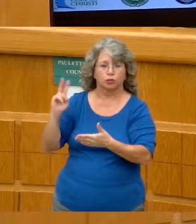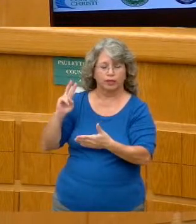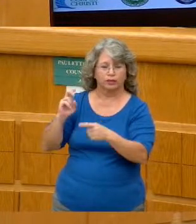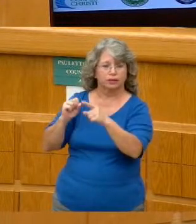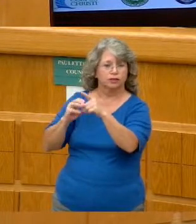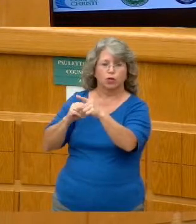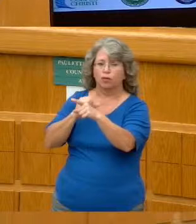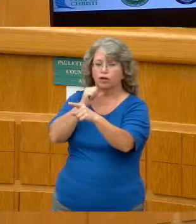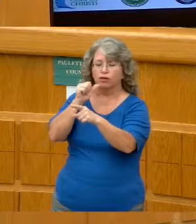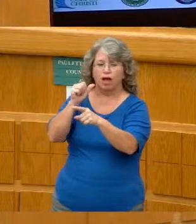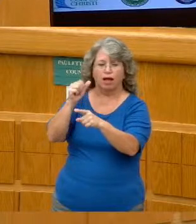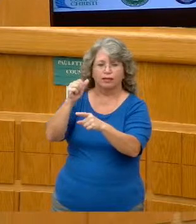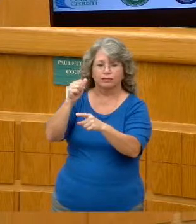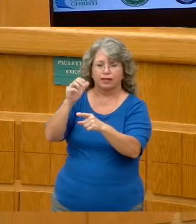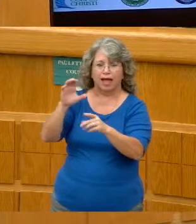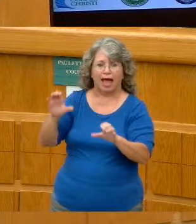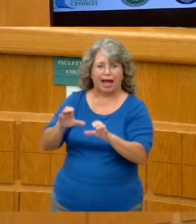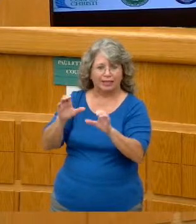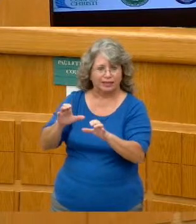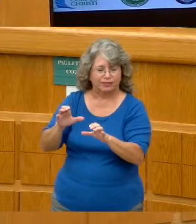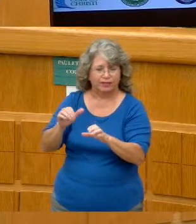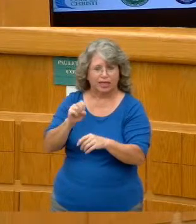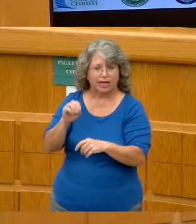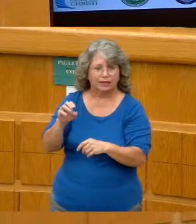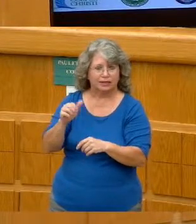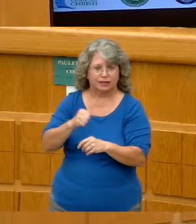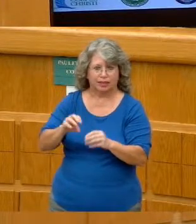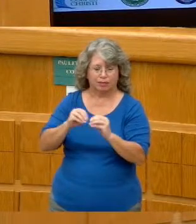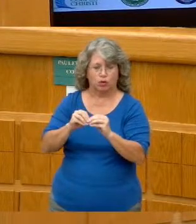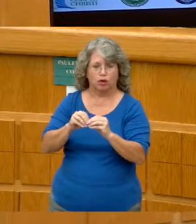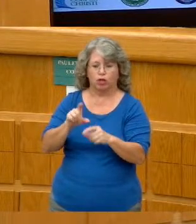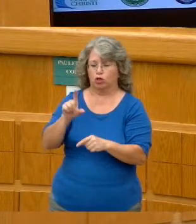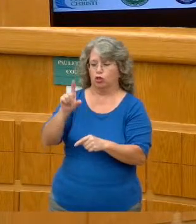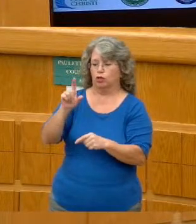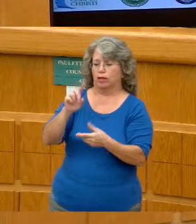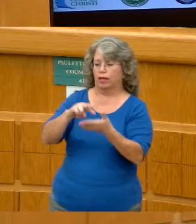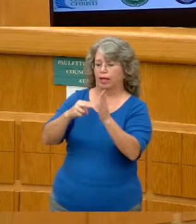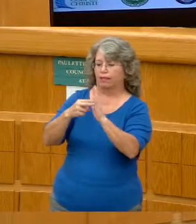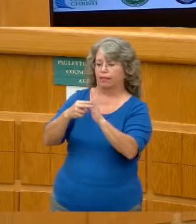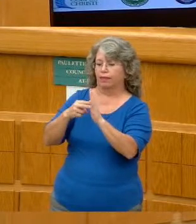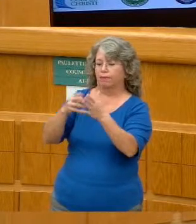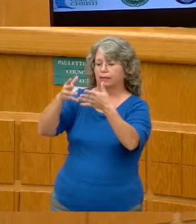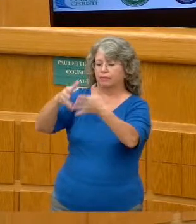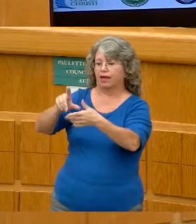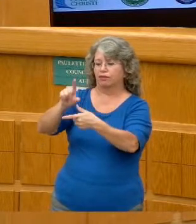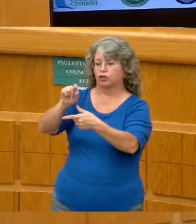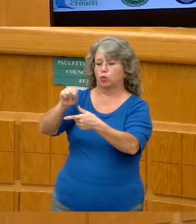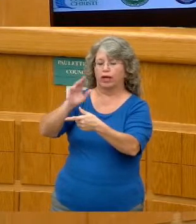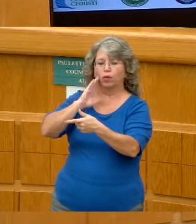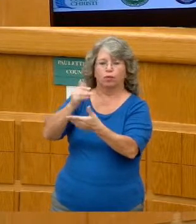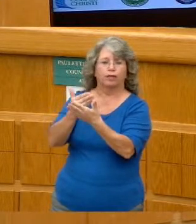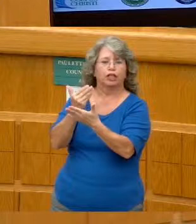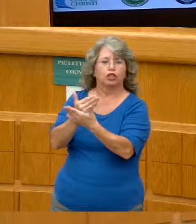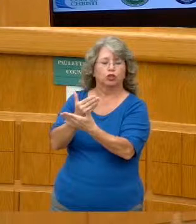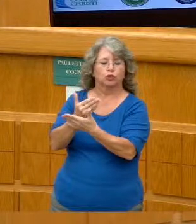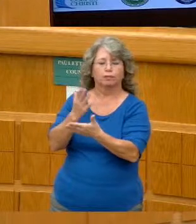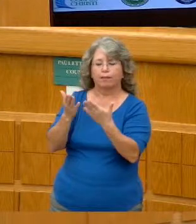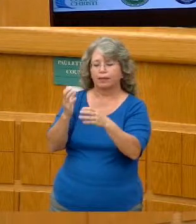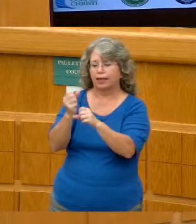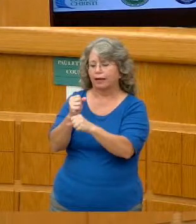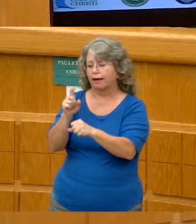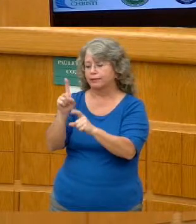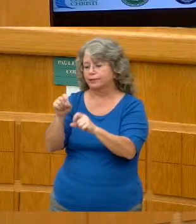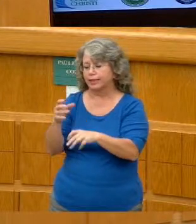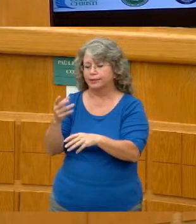anymore. And 20 of those are new. They're from the last couple of days, so they just got tested maybe 4 days ago from the state testing team.